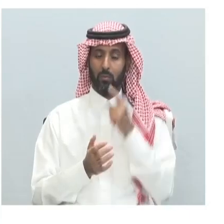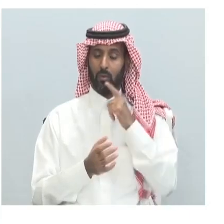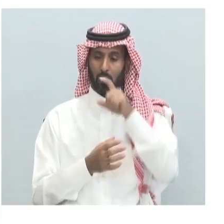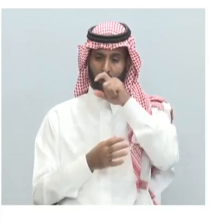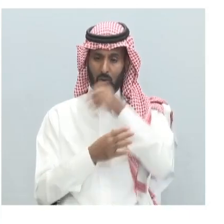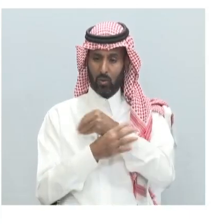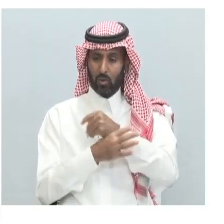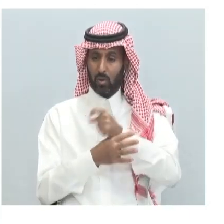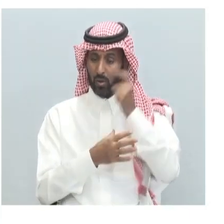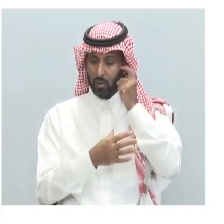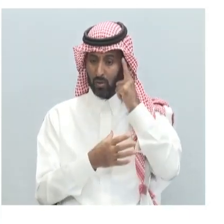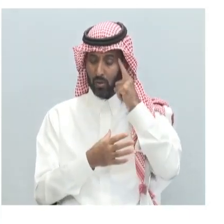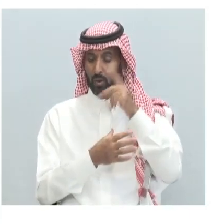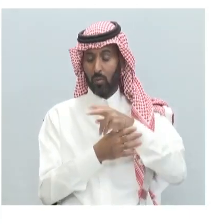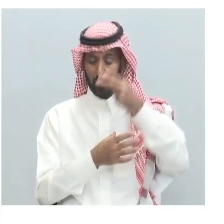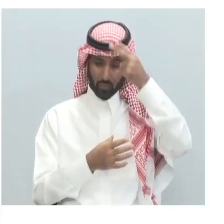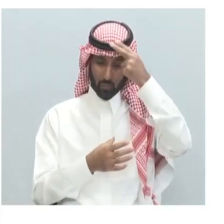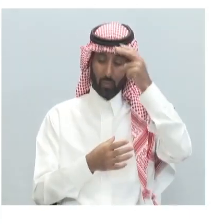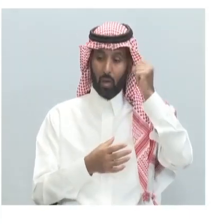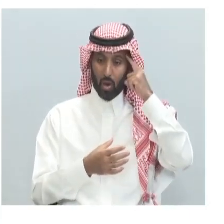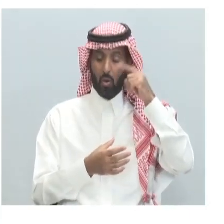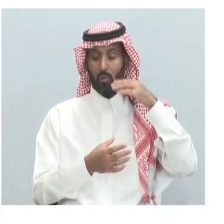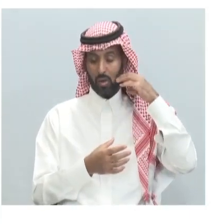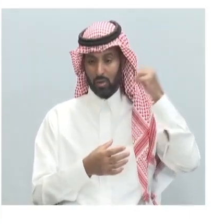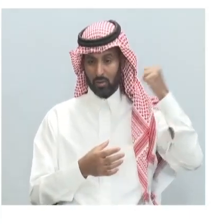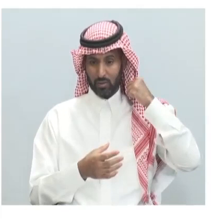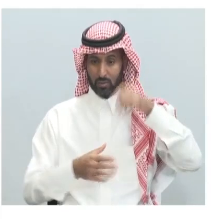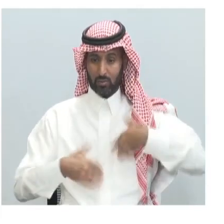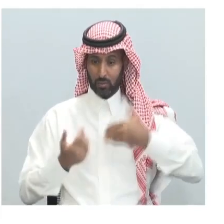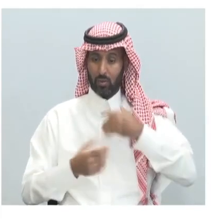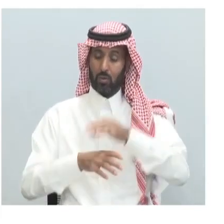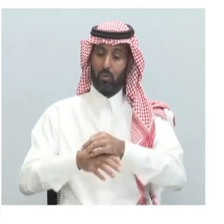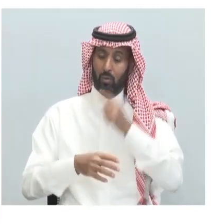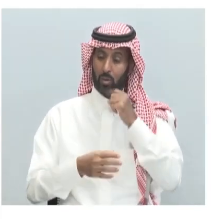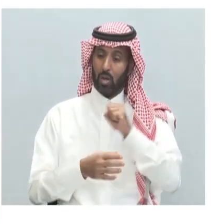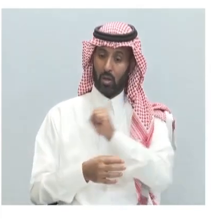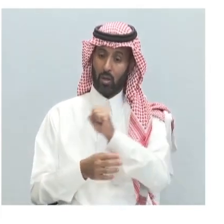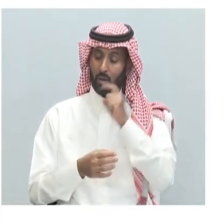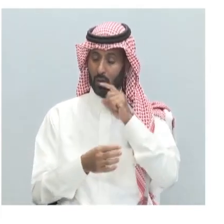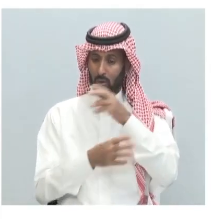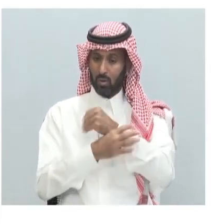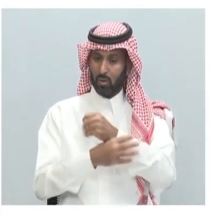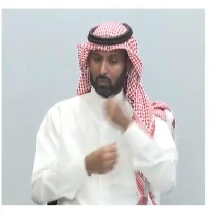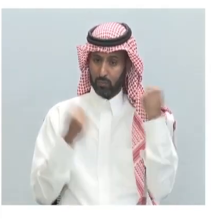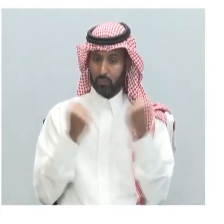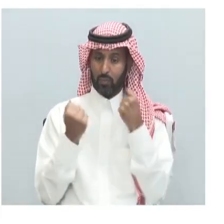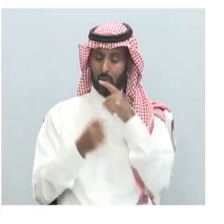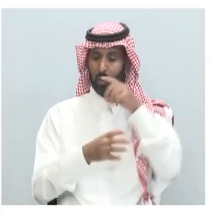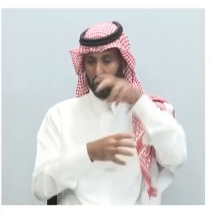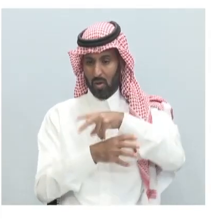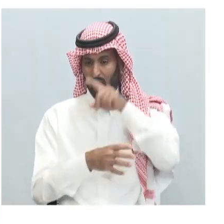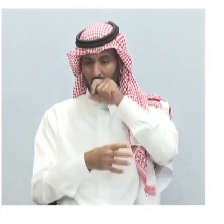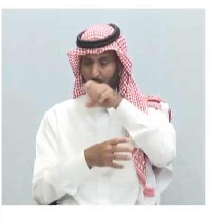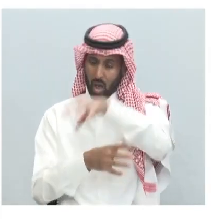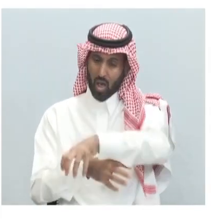Falconry is a popular sport in the Kingdom of Saudi Arabia. Many people have falcons that are trained to hunt other birds and